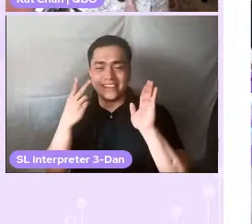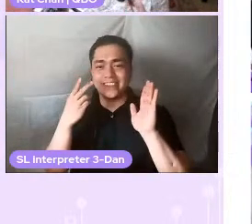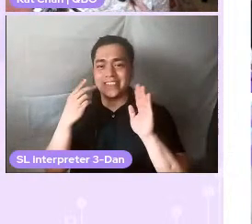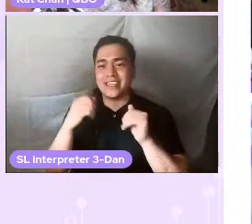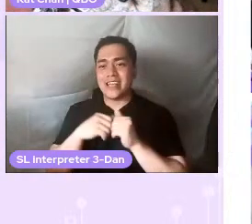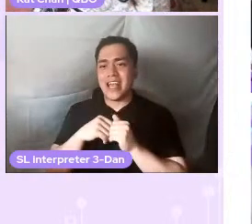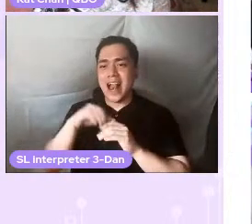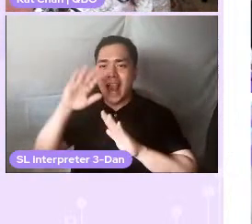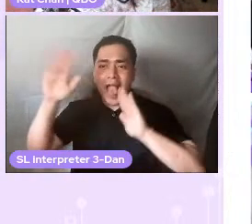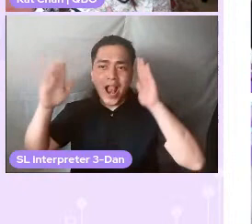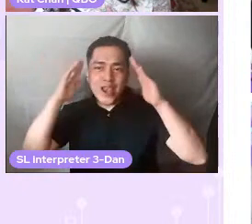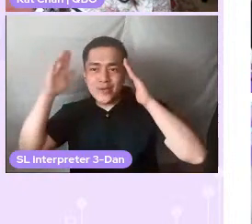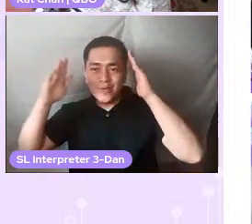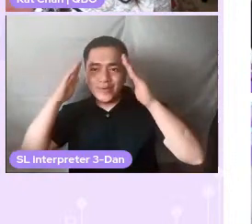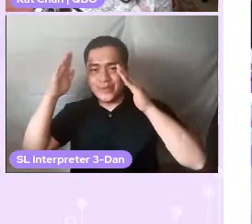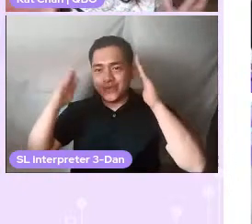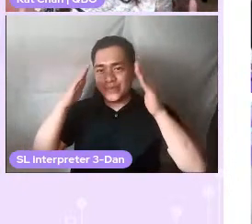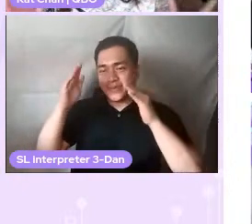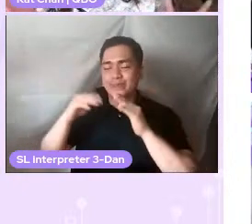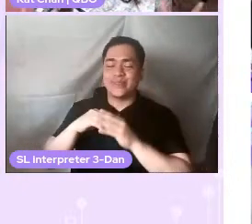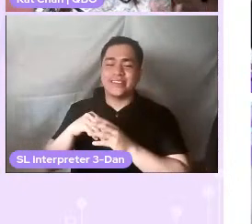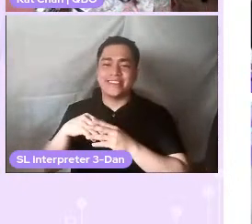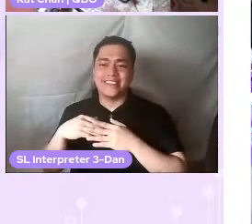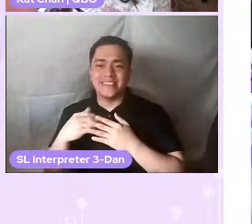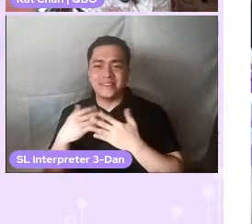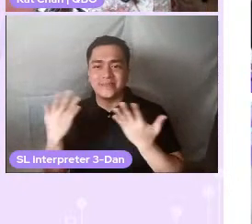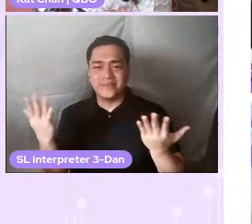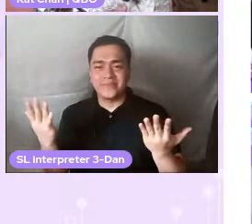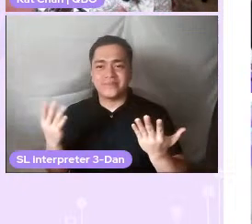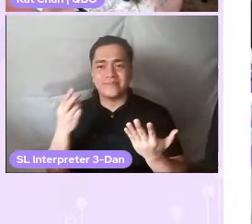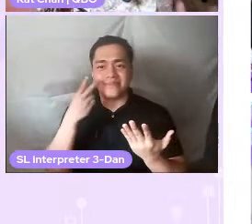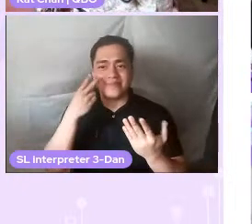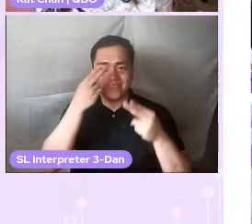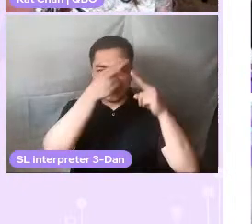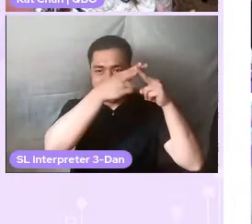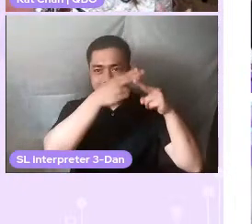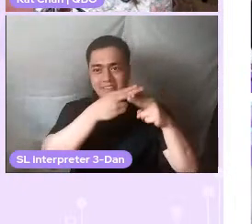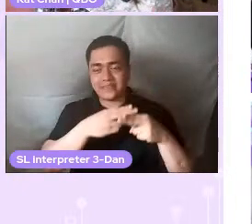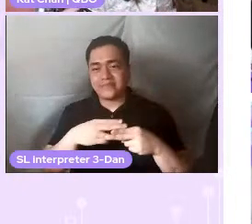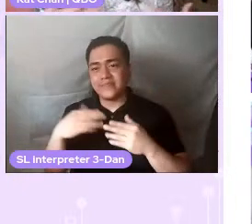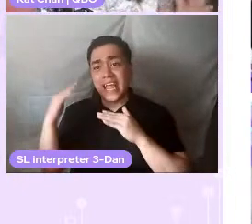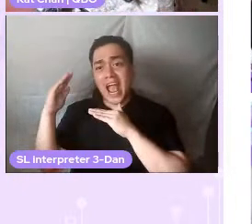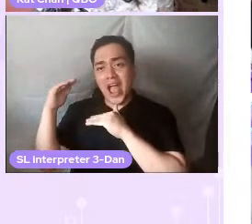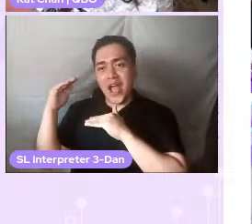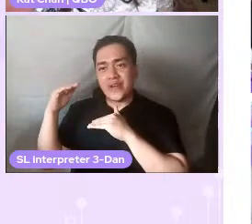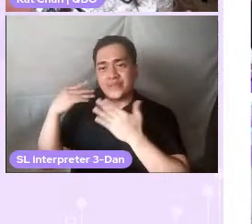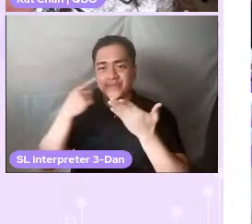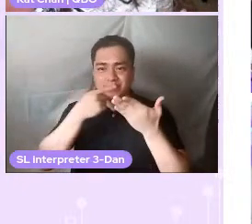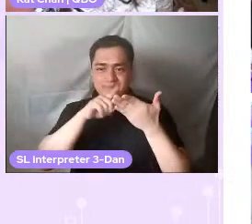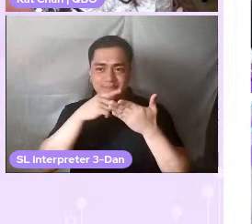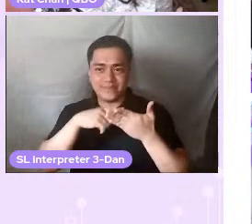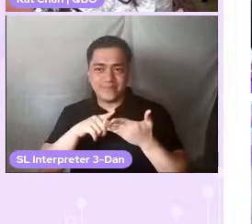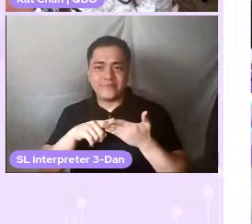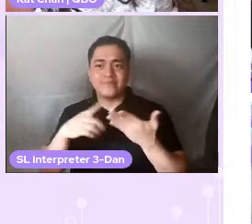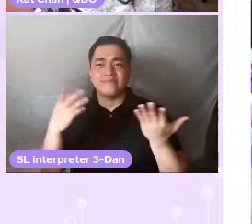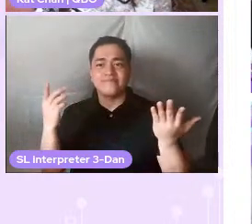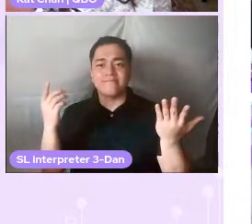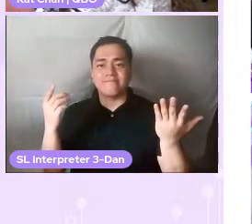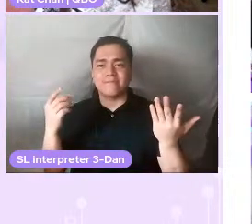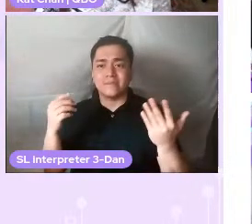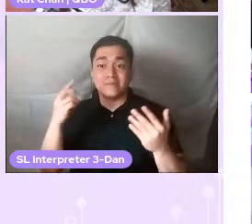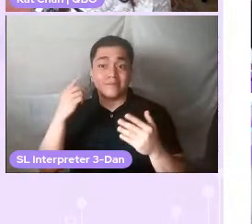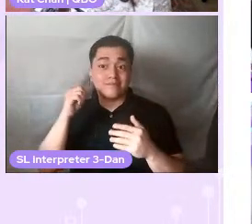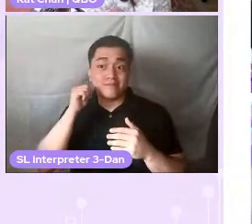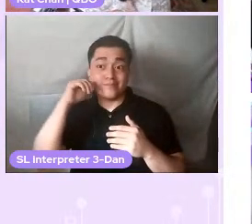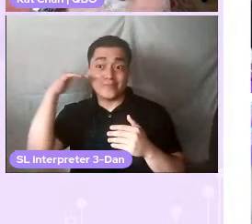of PCW. No? So if you haven't seen this series yet, I hope you check it out. So just some of these women on screen are the